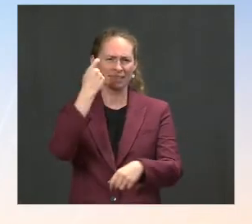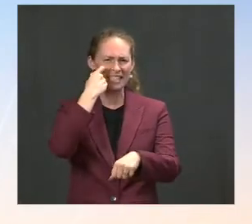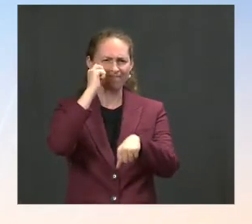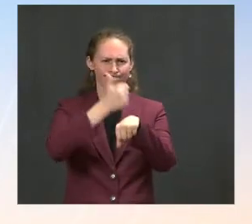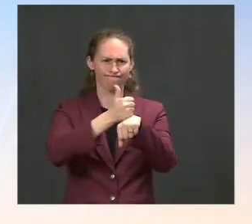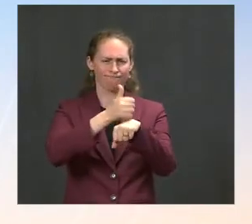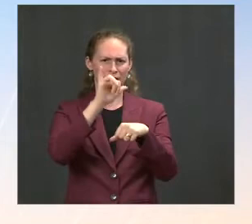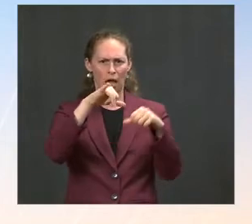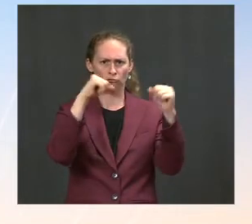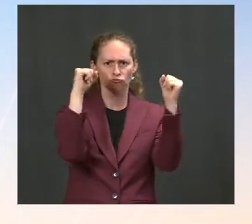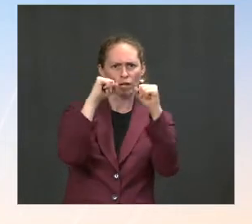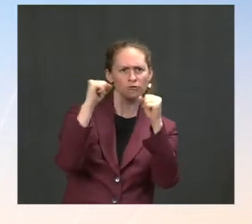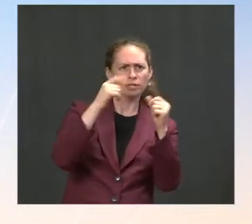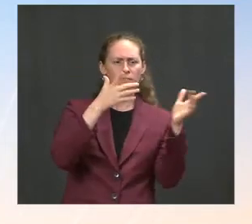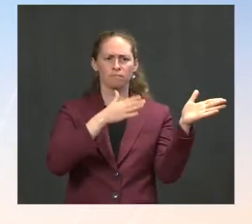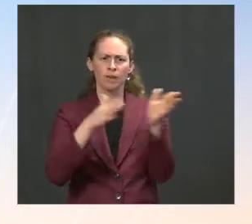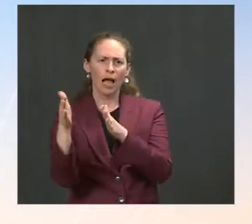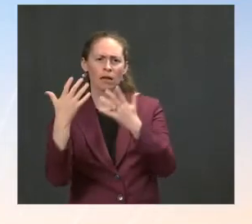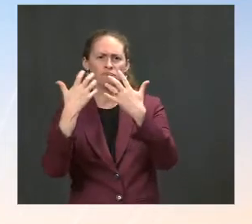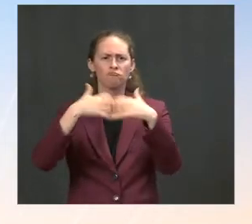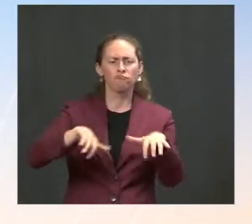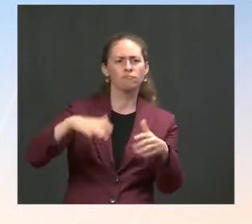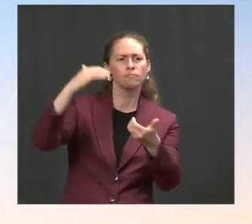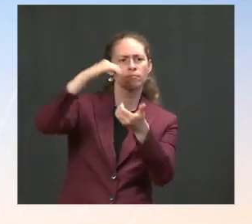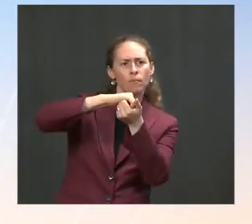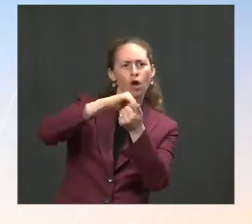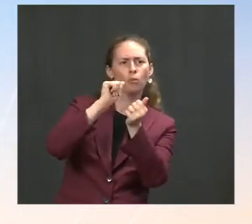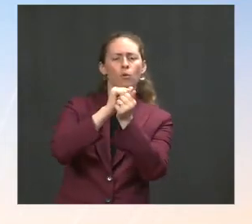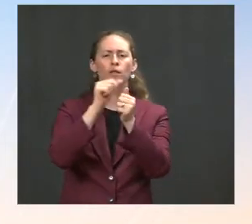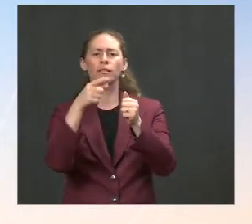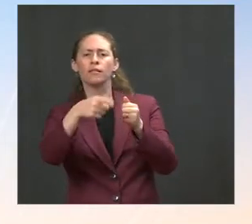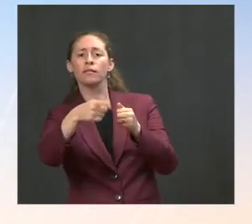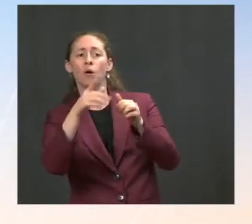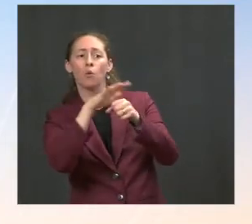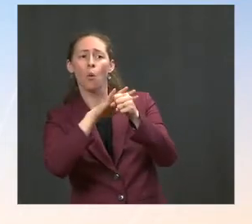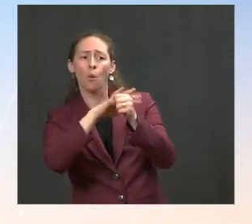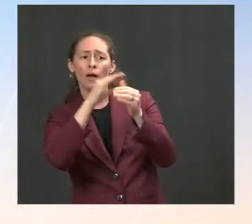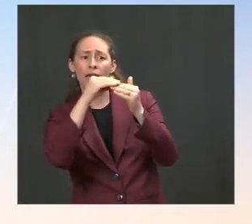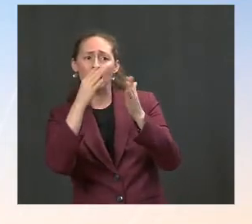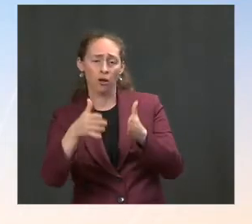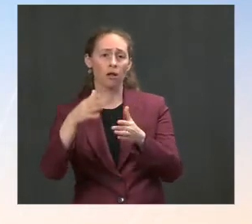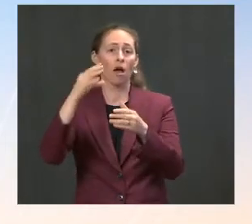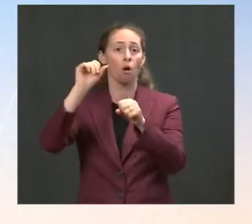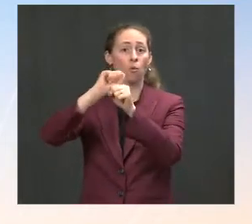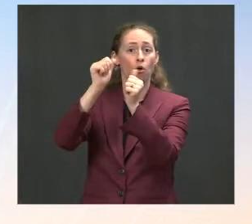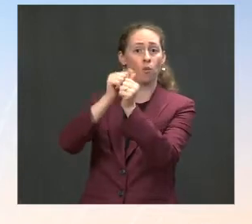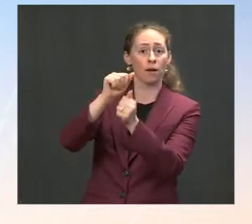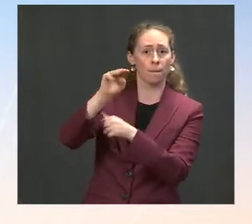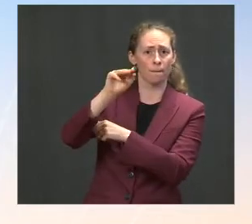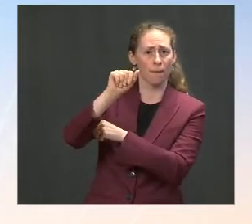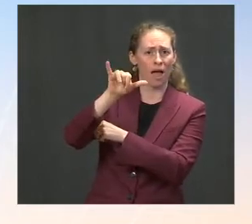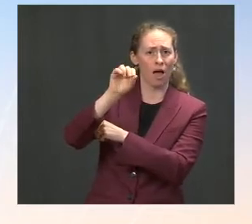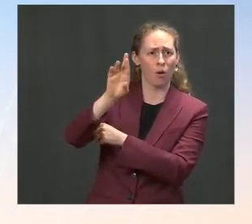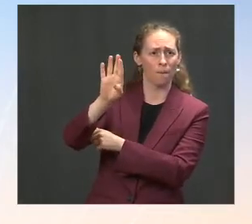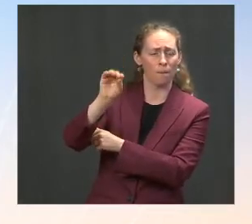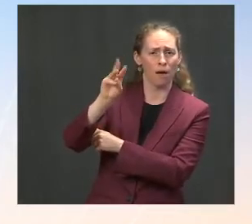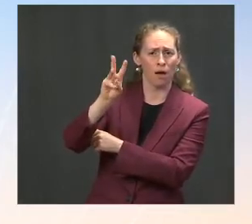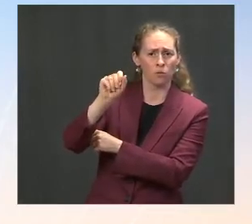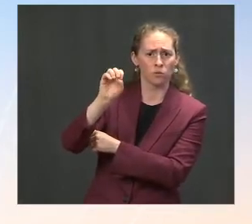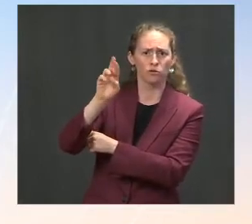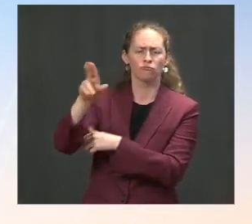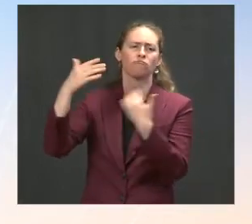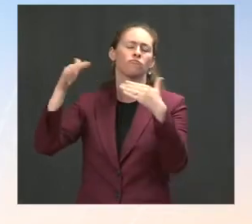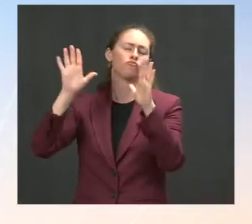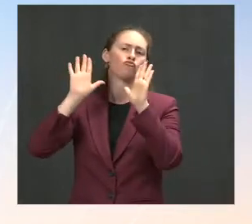multi-pronged effort to work in partnership with local leaders, including Mayor Bowser, who has been a great partner to us in this effort to address